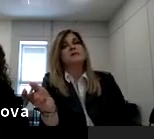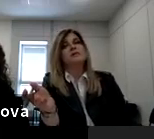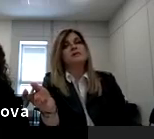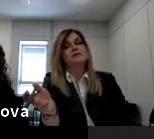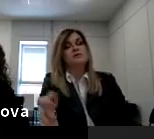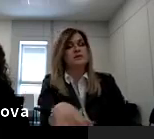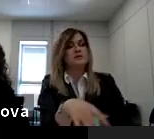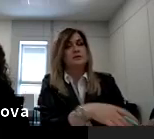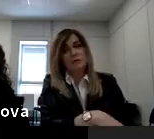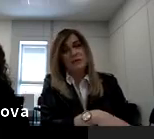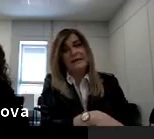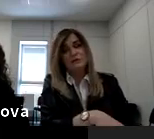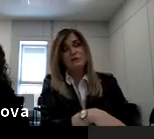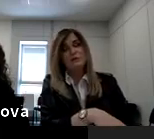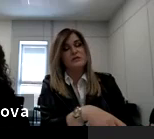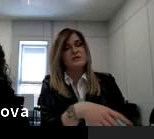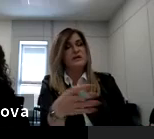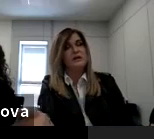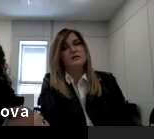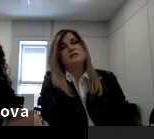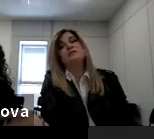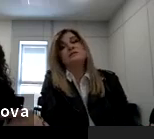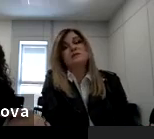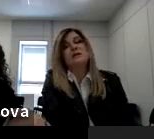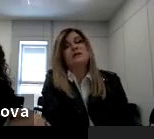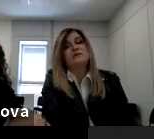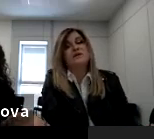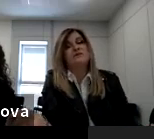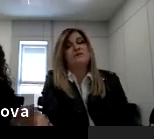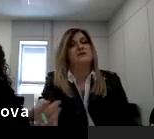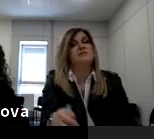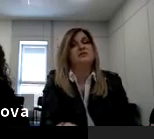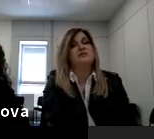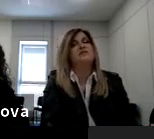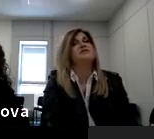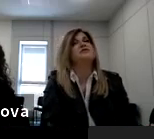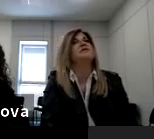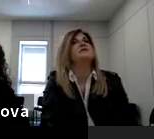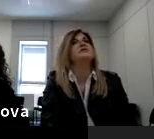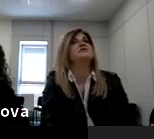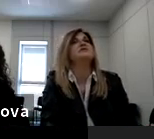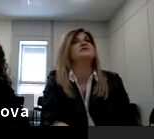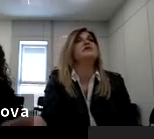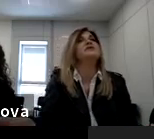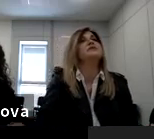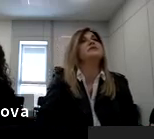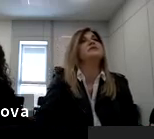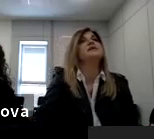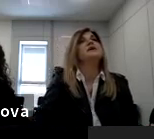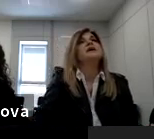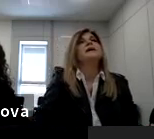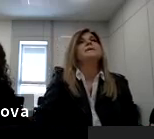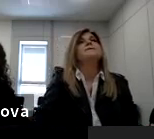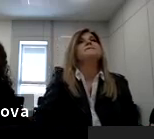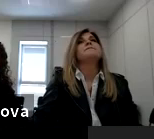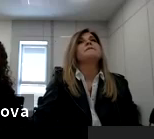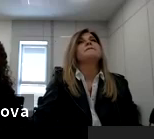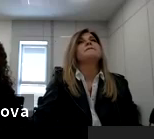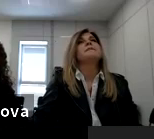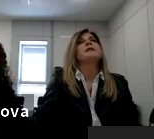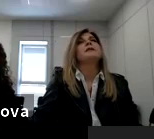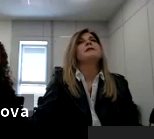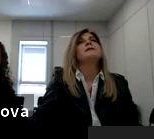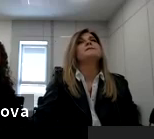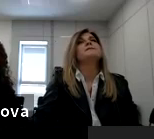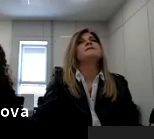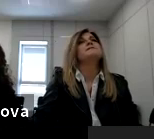will be able to introduce it online, of course, and next Frankfurt exhibition, unfortunately, just in 2 years. And the last question